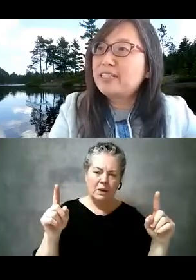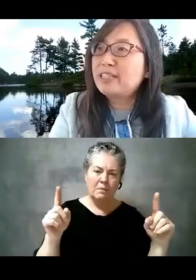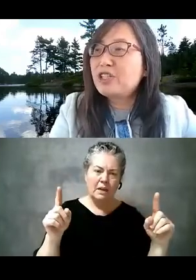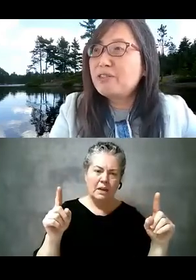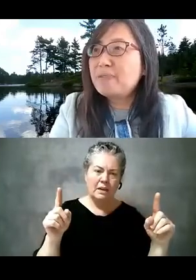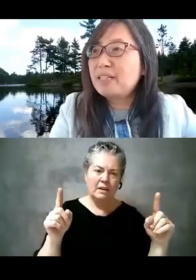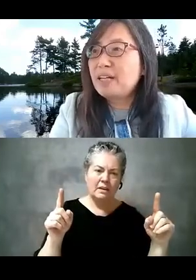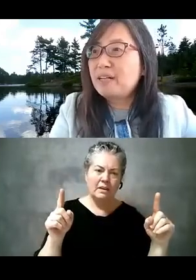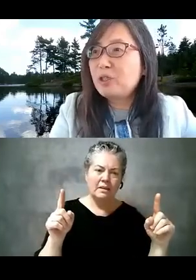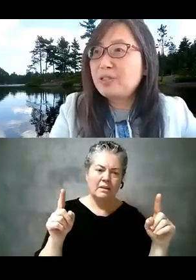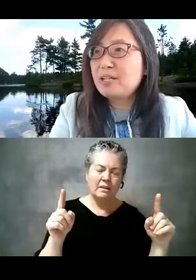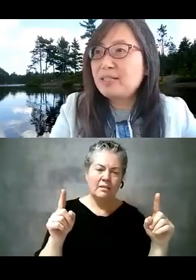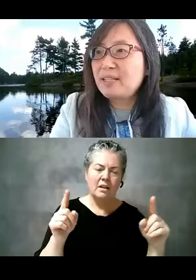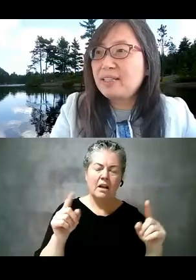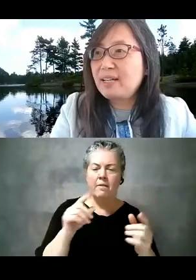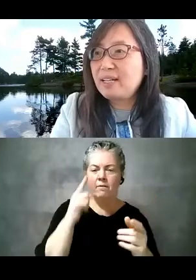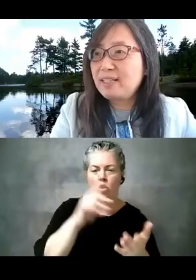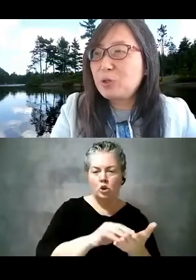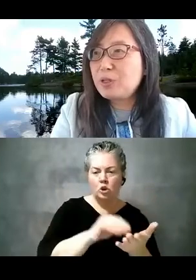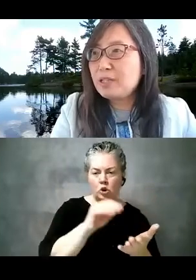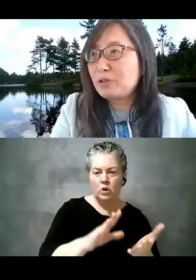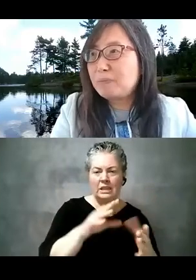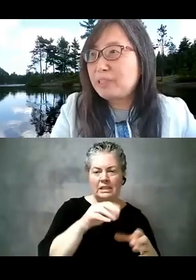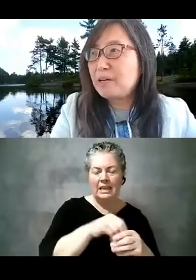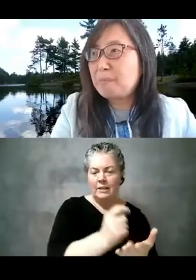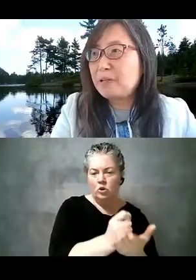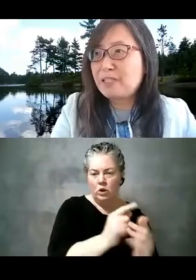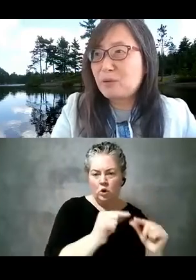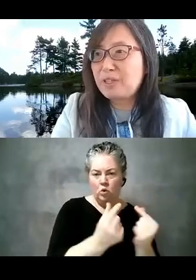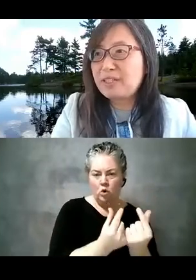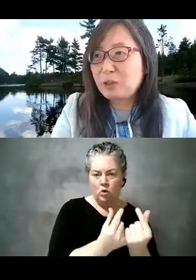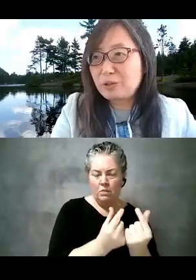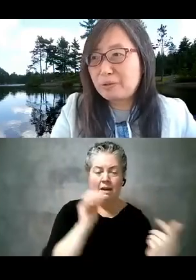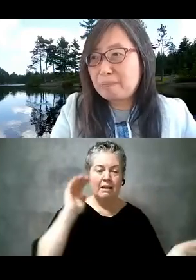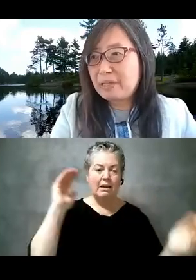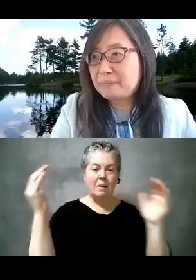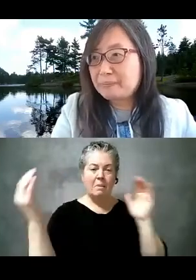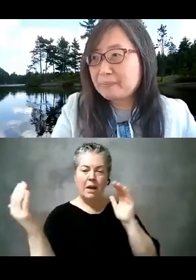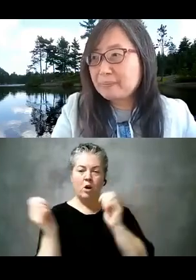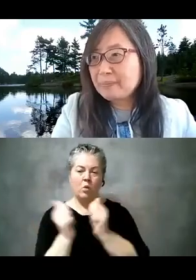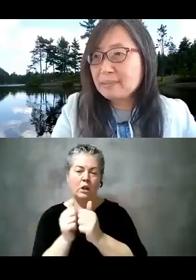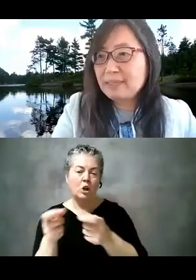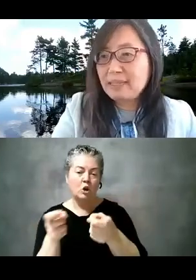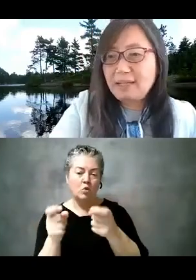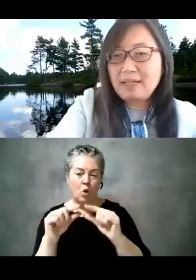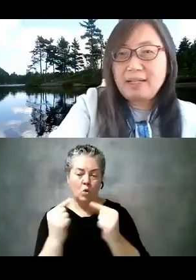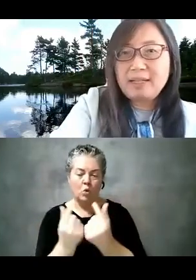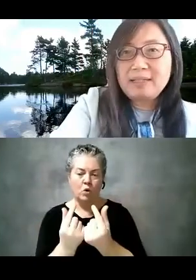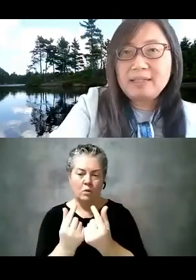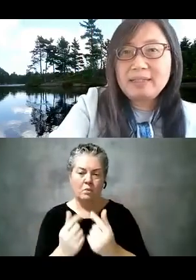science learning achievement of students in the treated group in comparison with the control group.